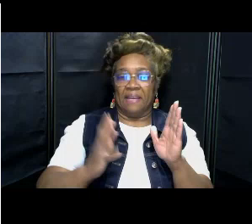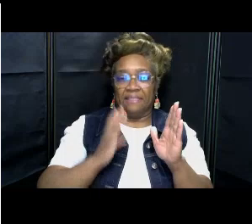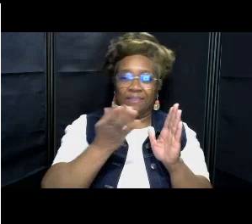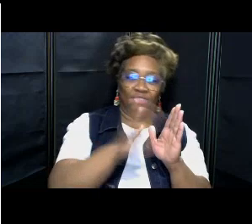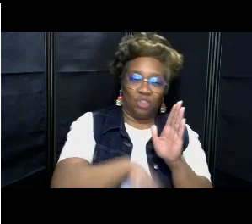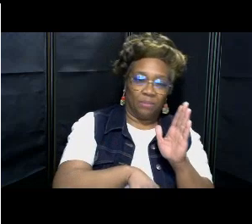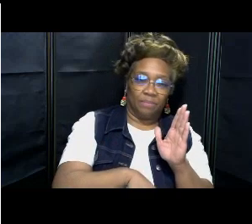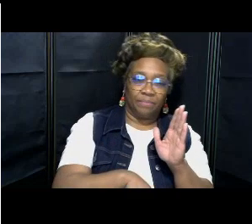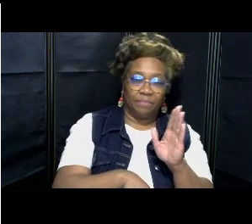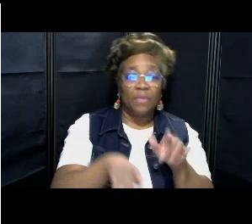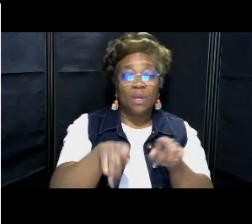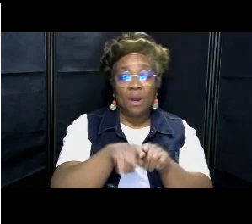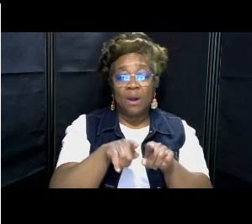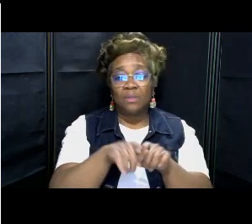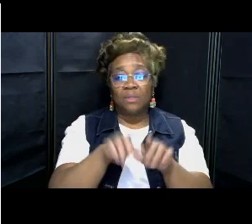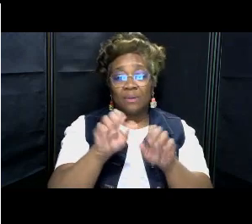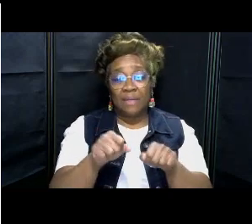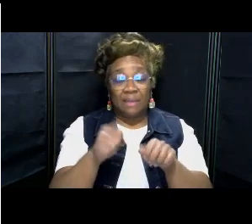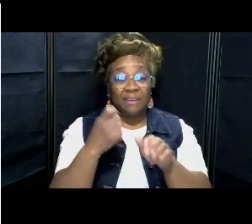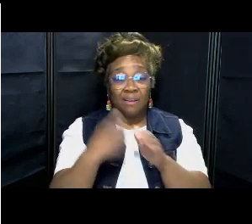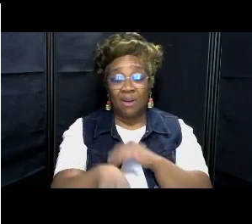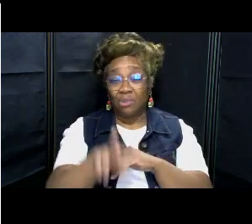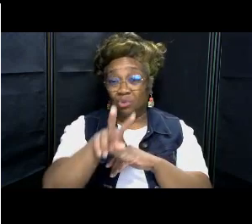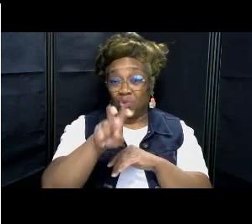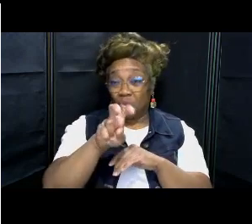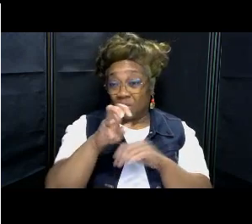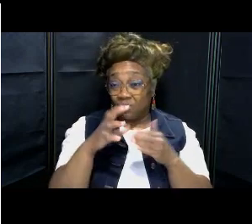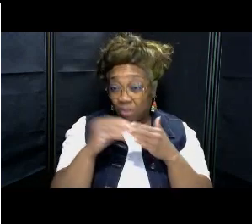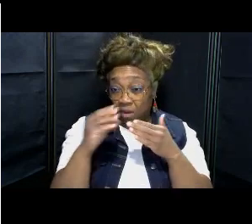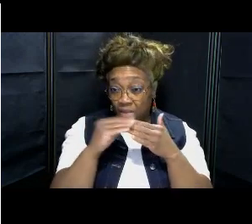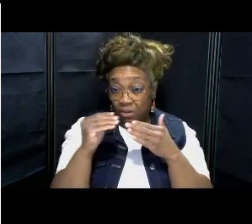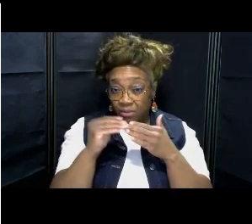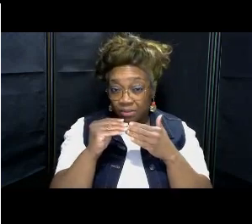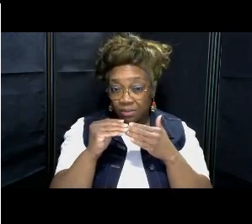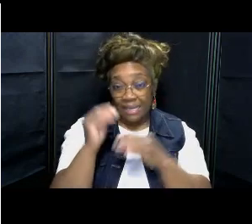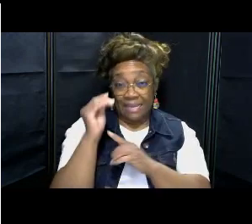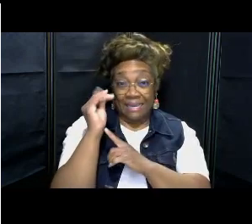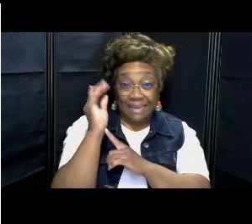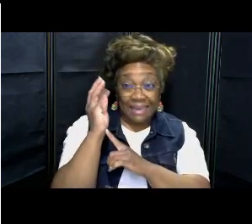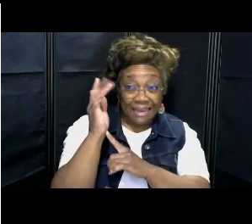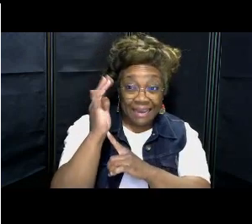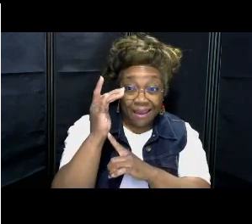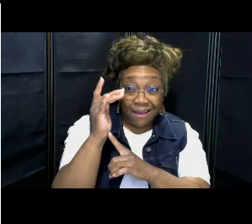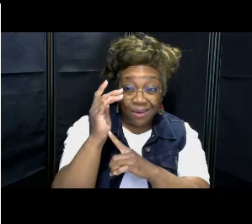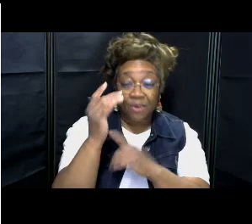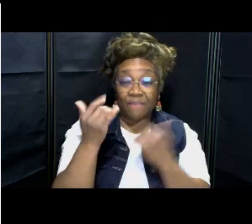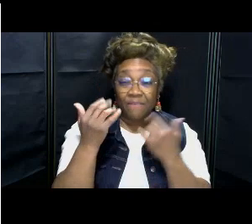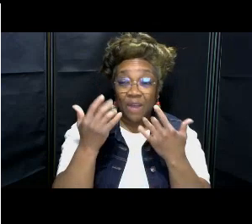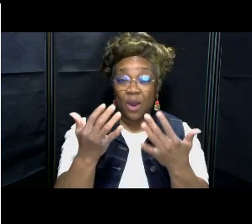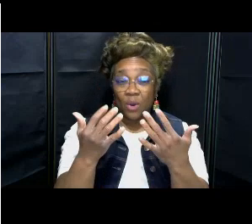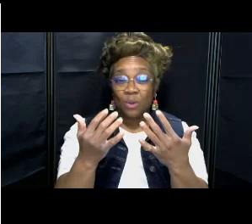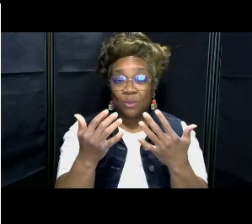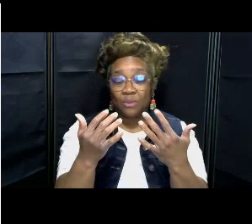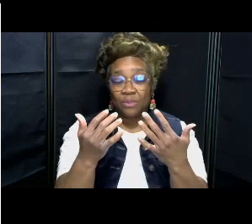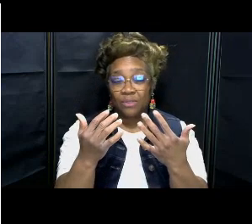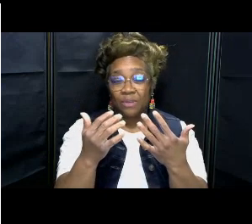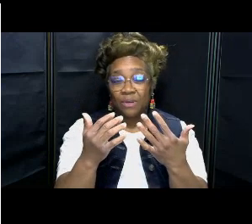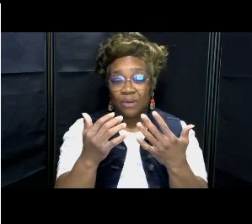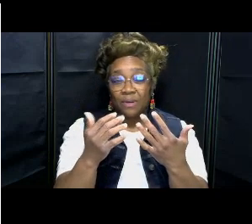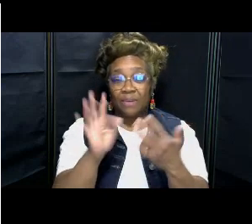they can cost as much as $200. But these candle fires account for